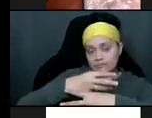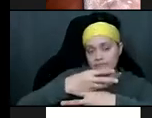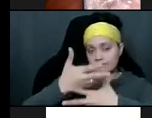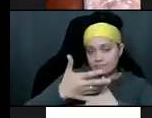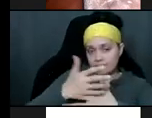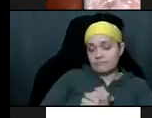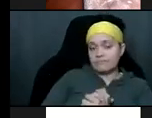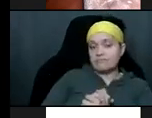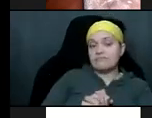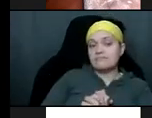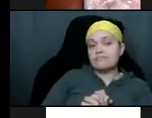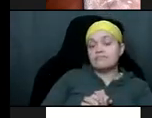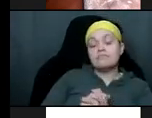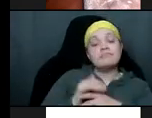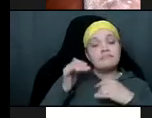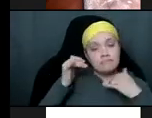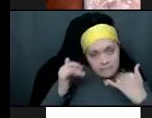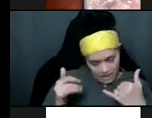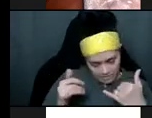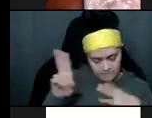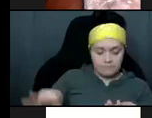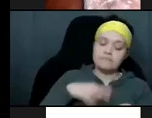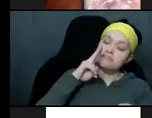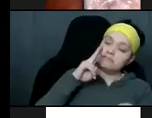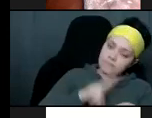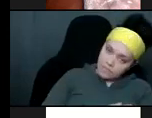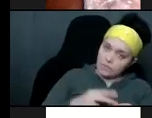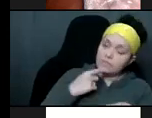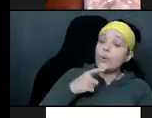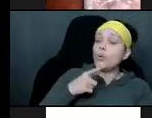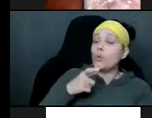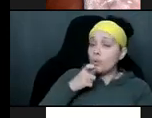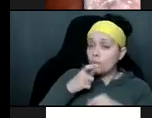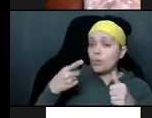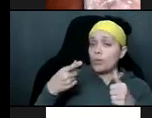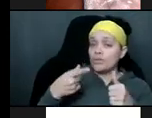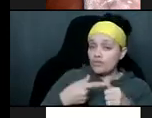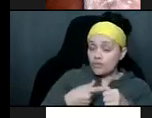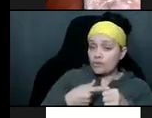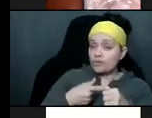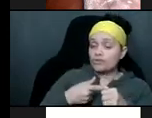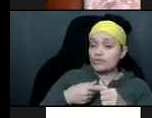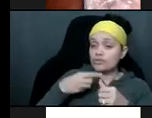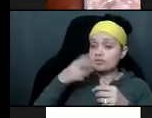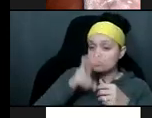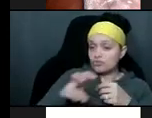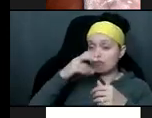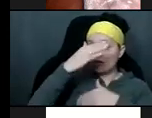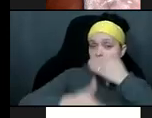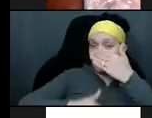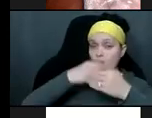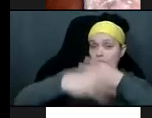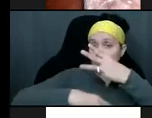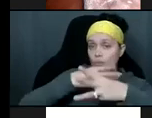world. Now, usually when we say who was the first to go all the way around the world, we